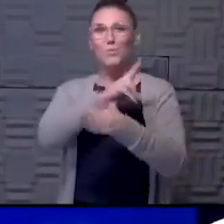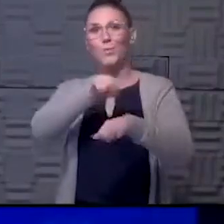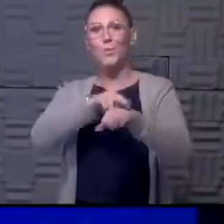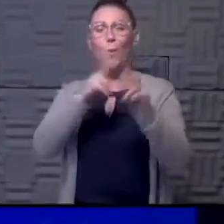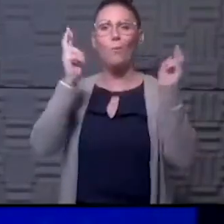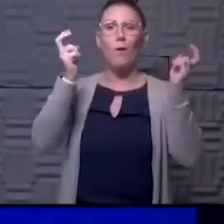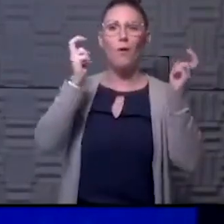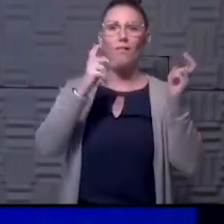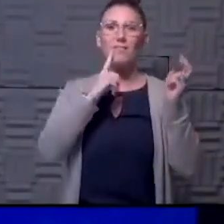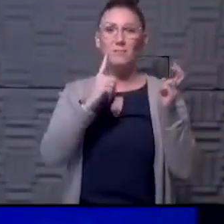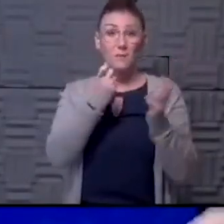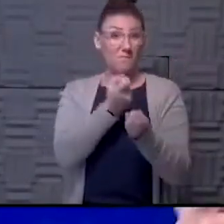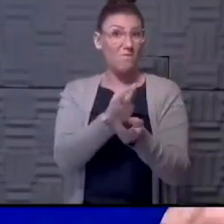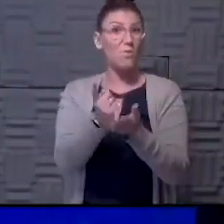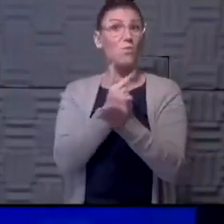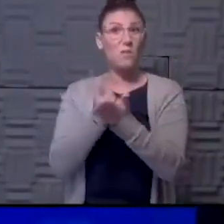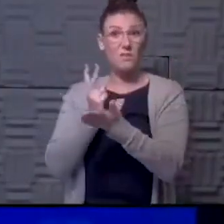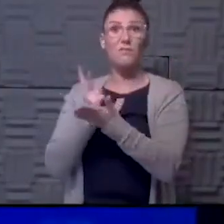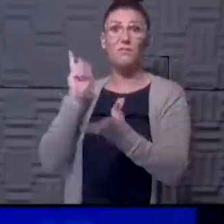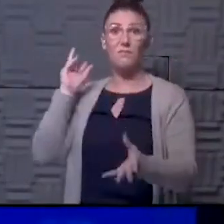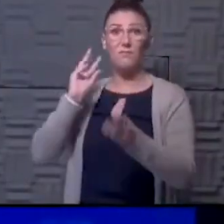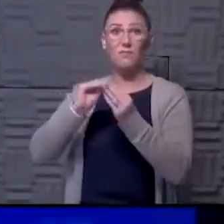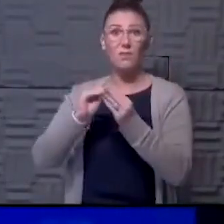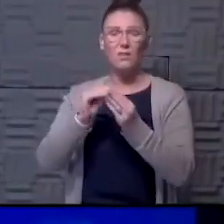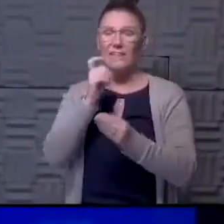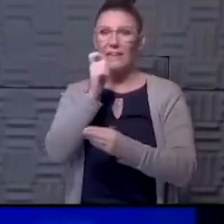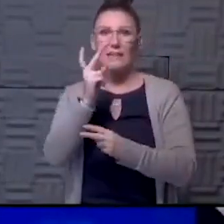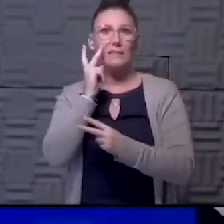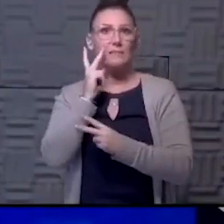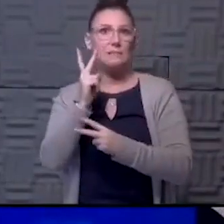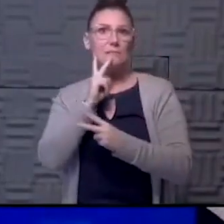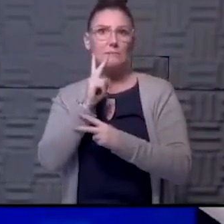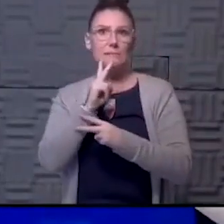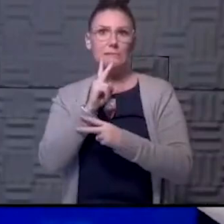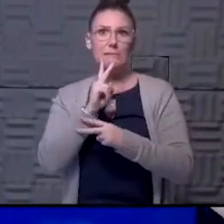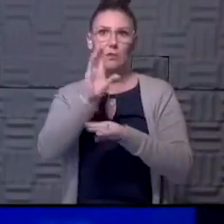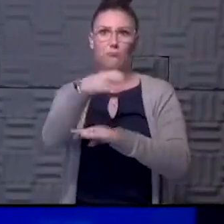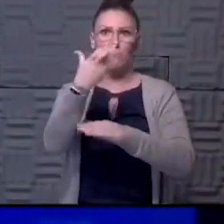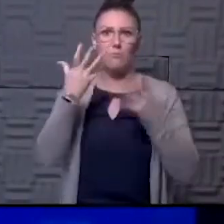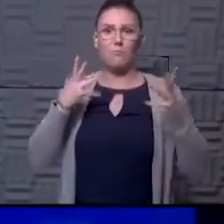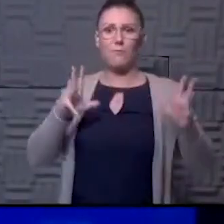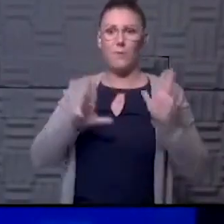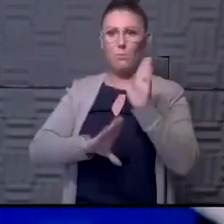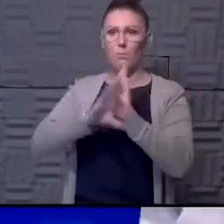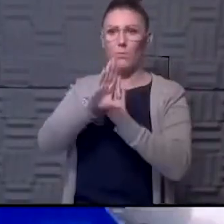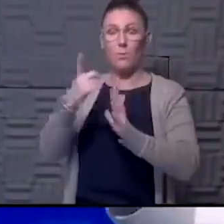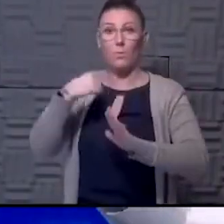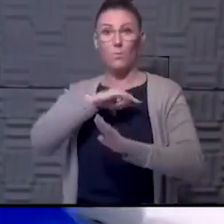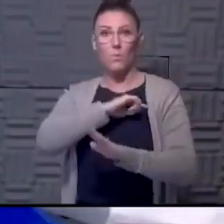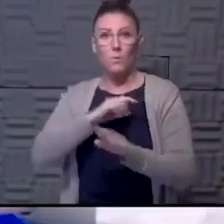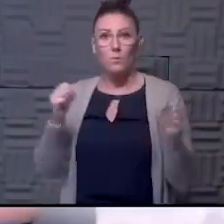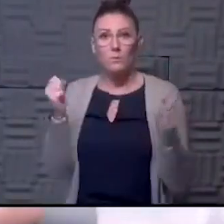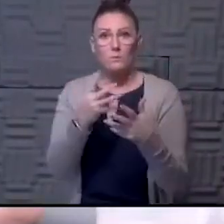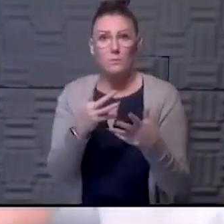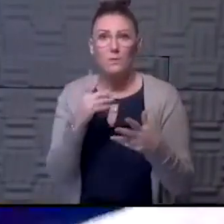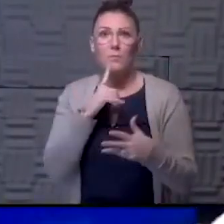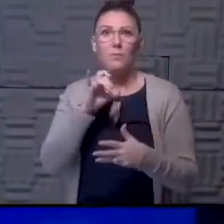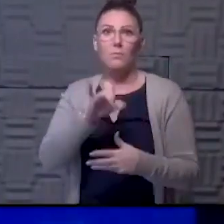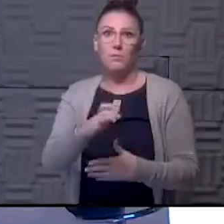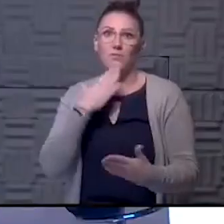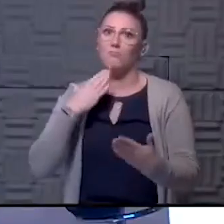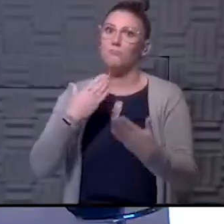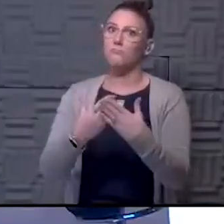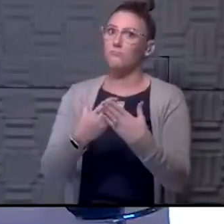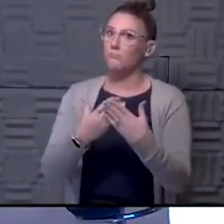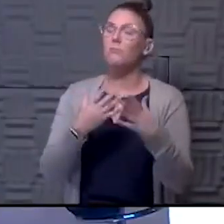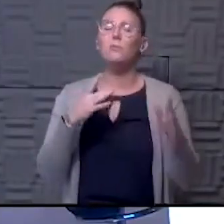interesting. We didn't really see the big post-Christmas surge our New Year surge that we were a little afraid of. So I think that's good news. I